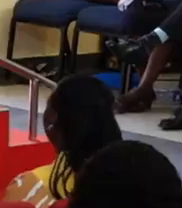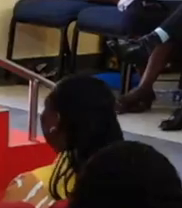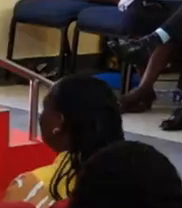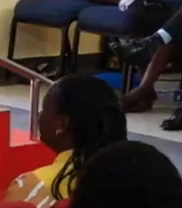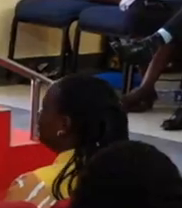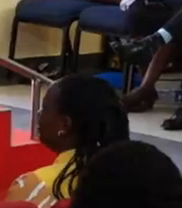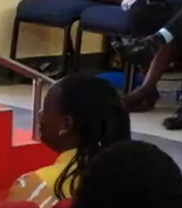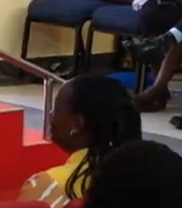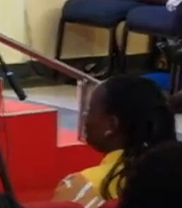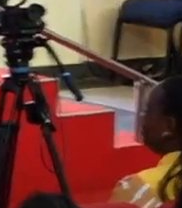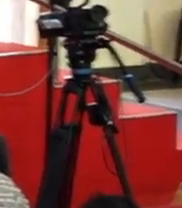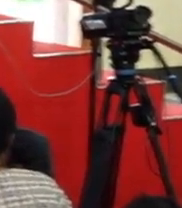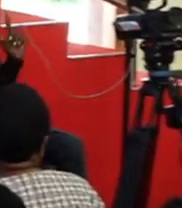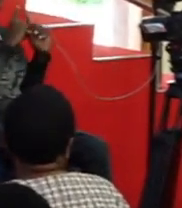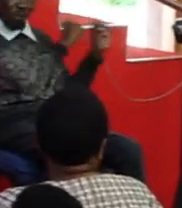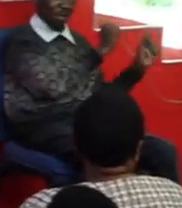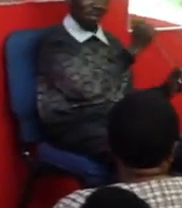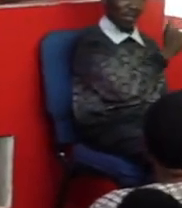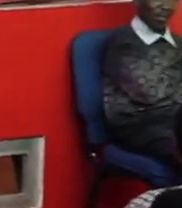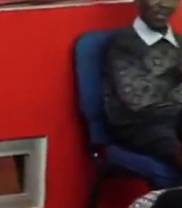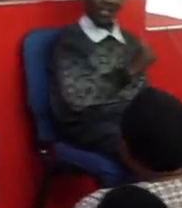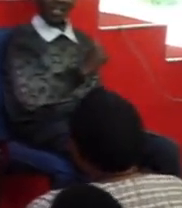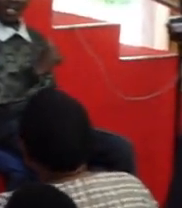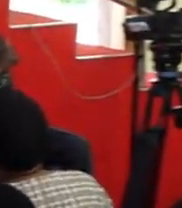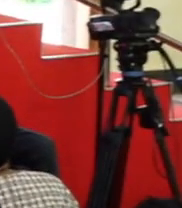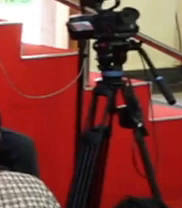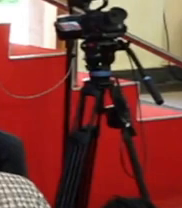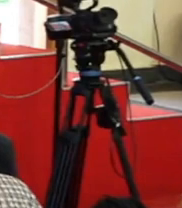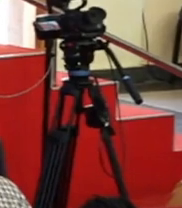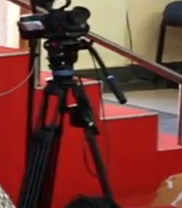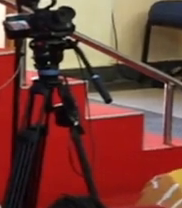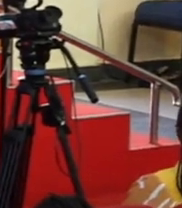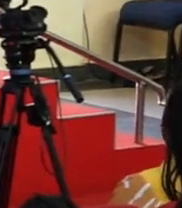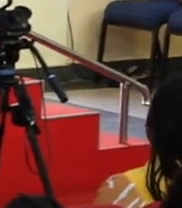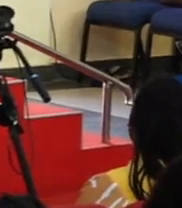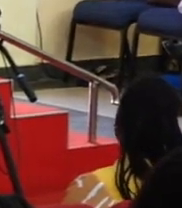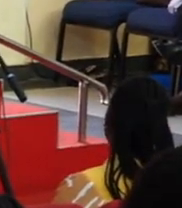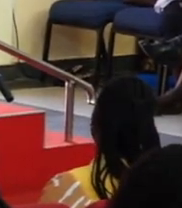I don't think I said that. So what was it again?